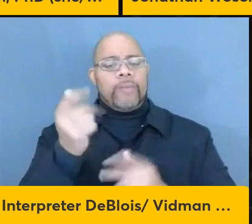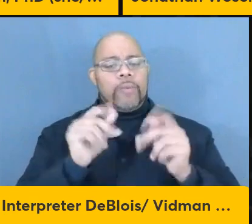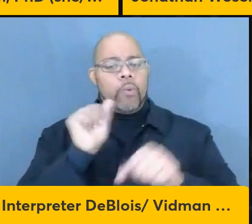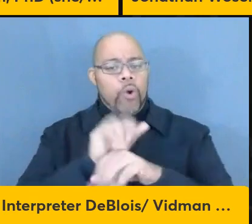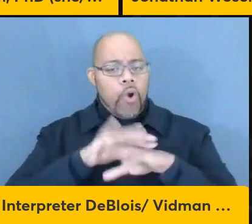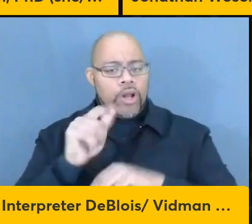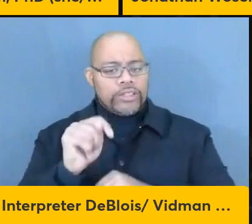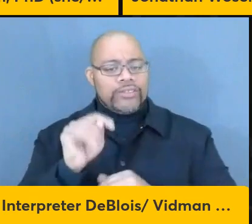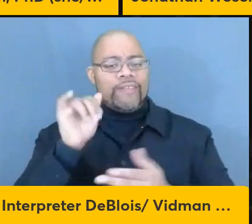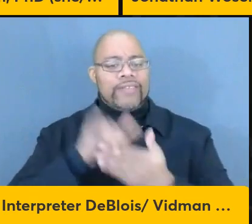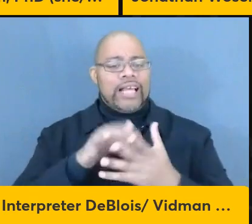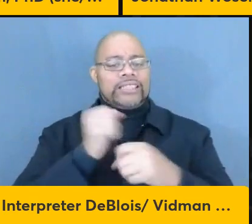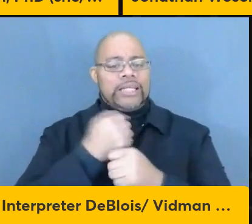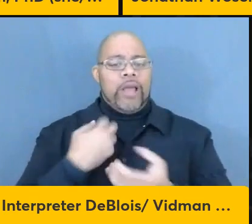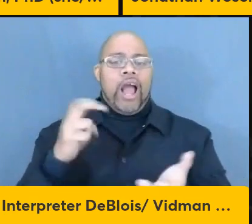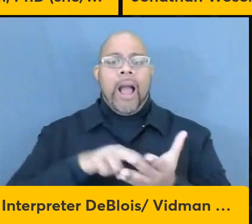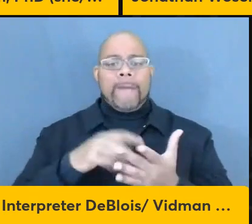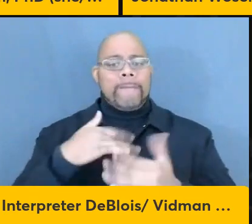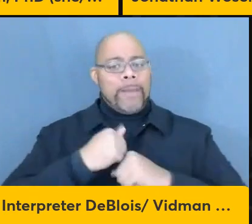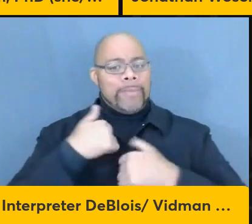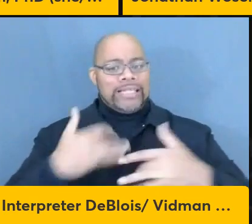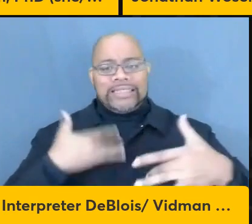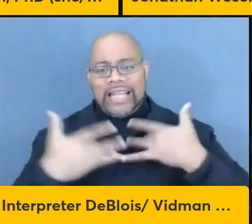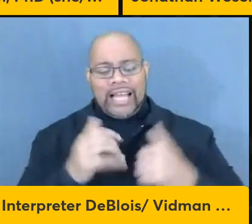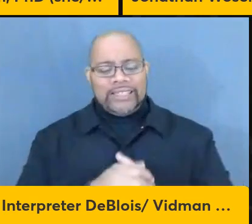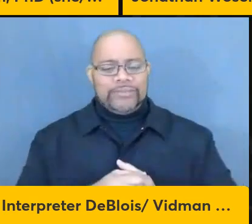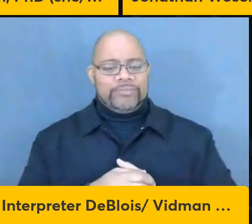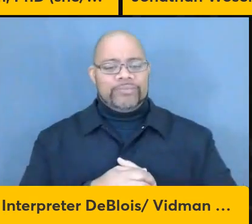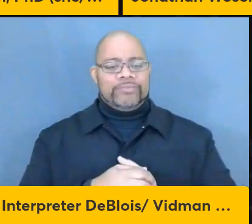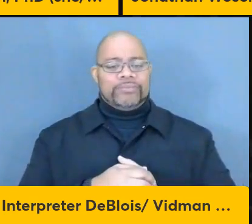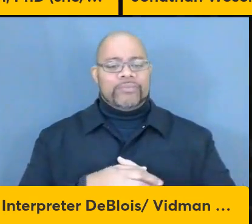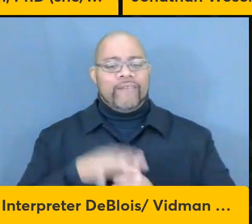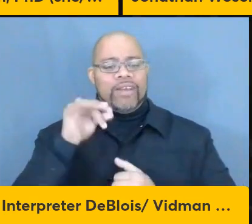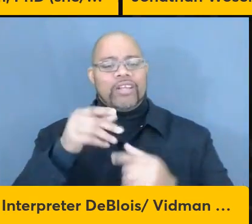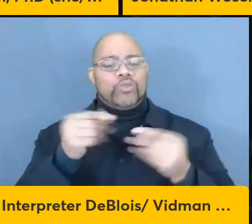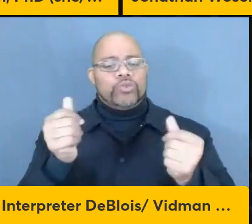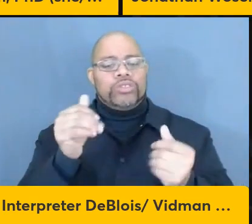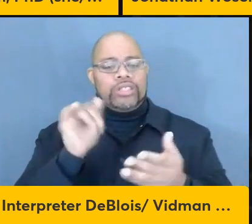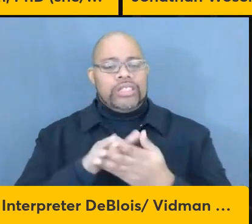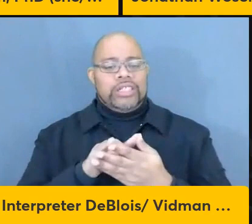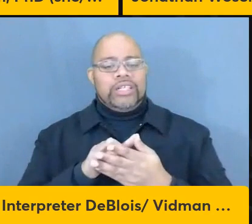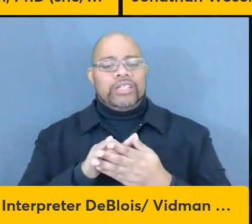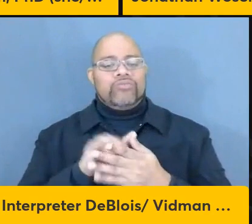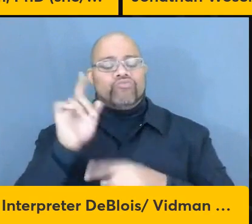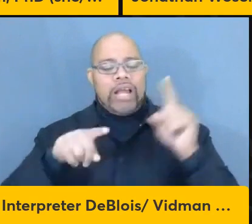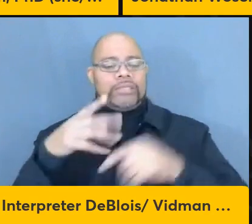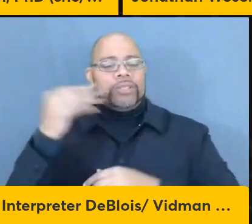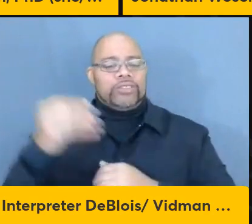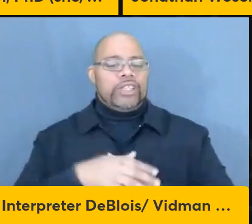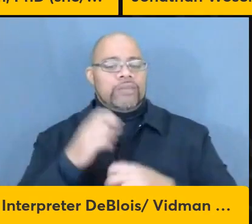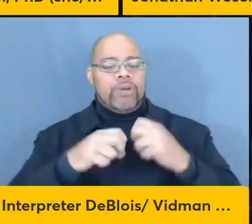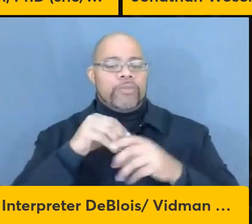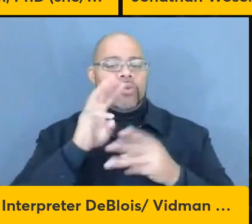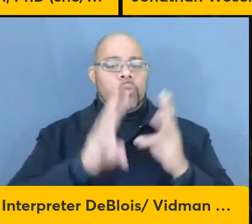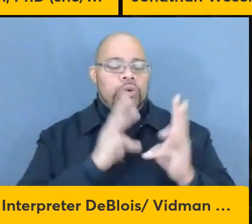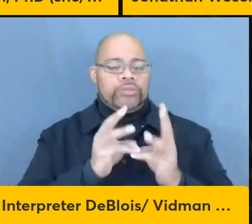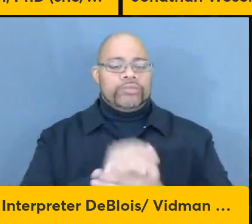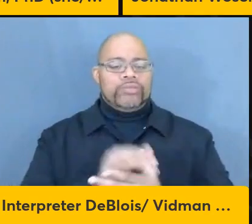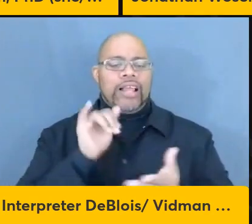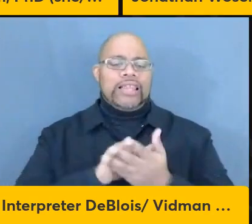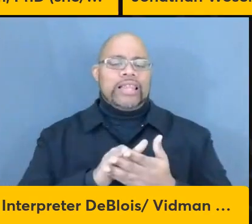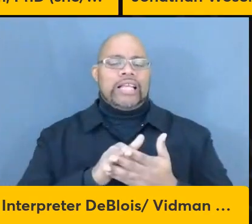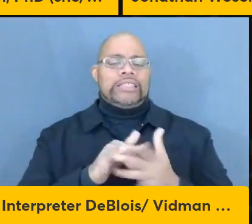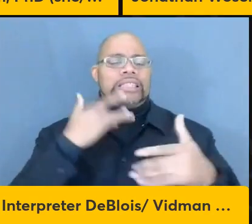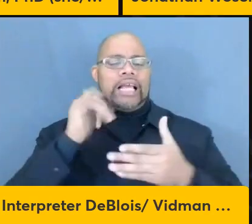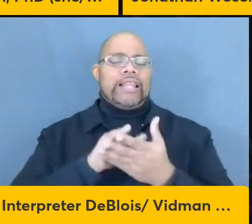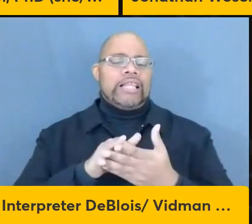on, that gets me up in the morning. That gets me very excited about finding out a solution to that kind of random outside problems in the world. That's what's